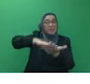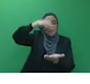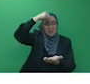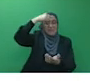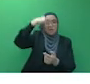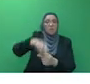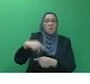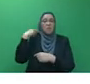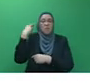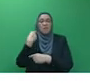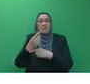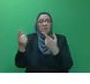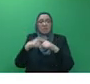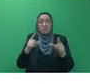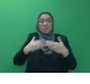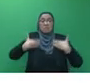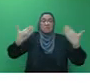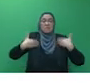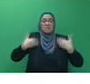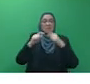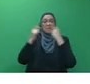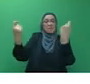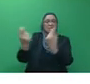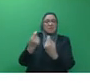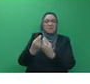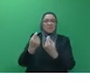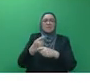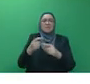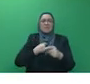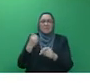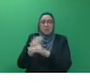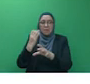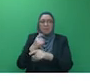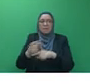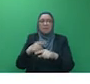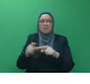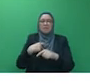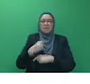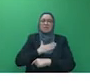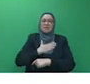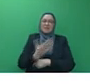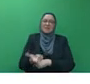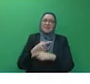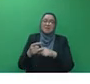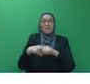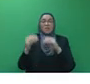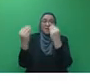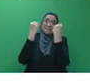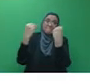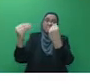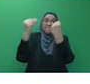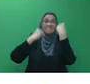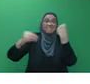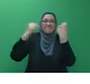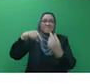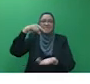to helping this slow plodding 44 year old brain try and adapt and learn new things i've